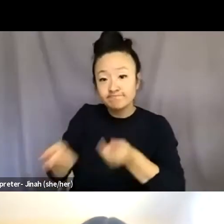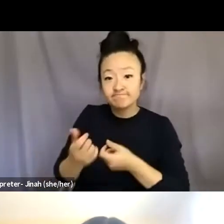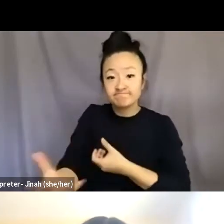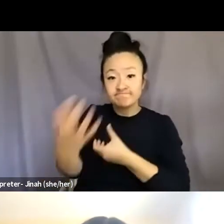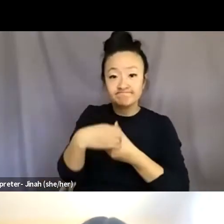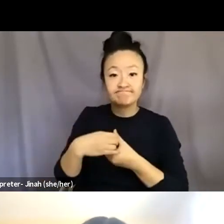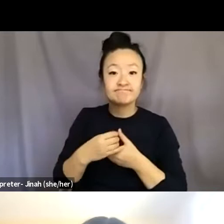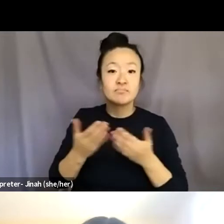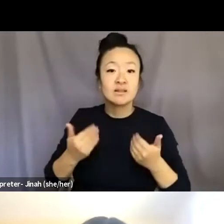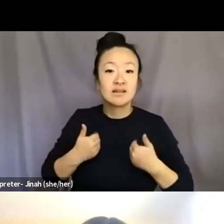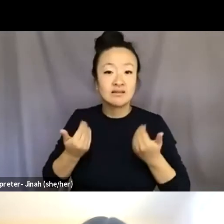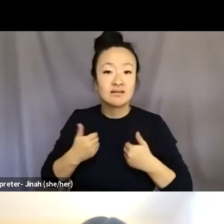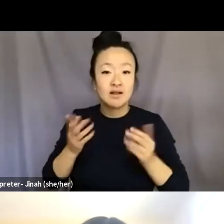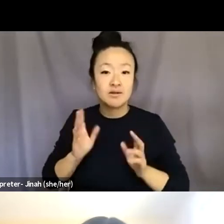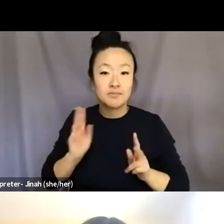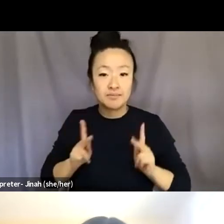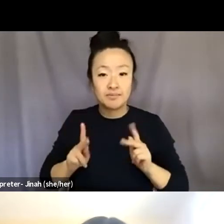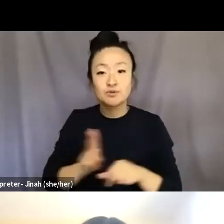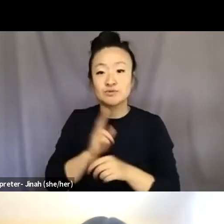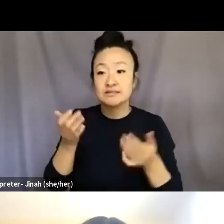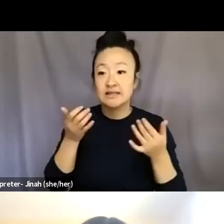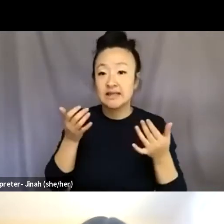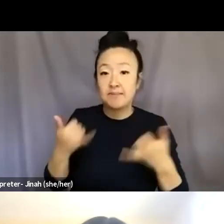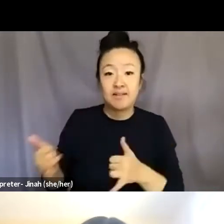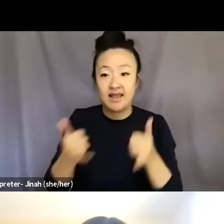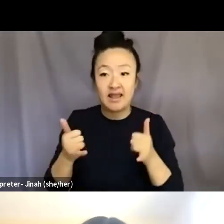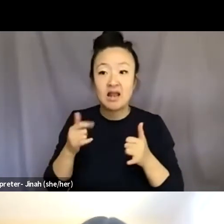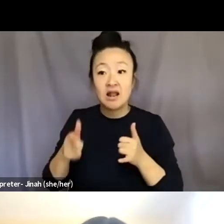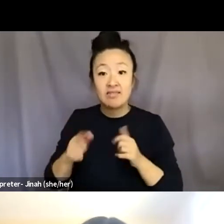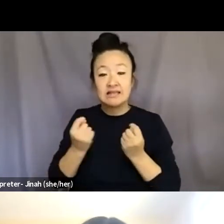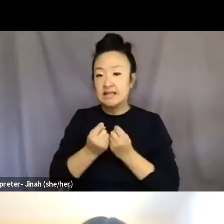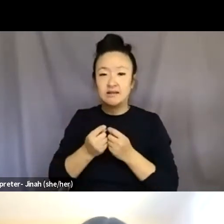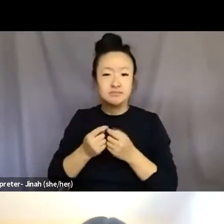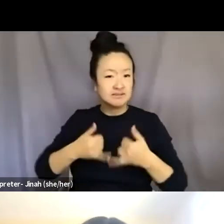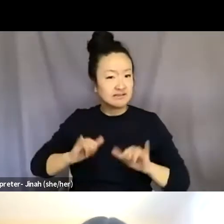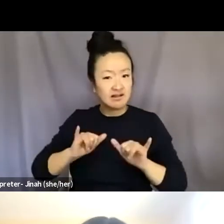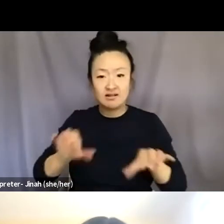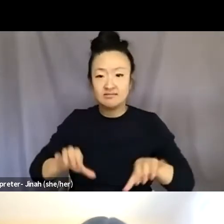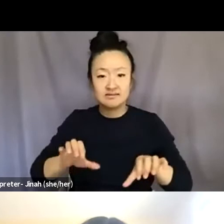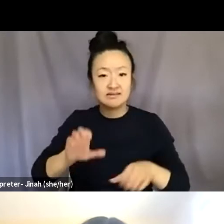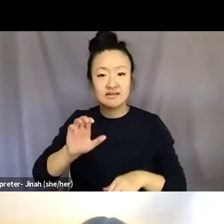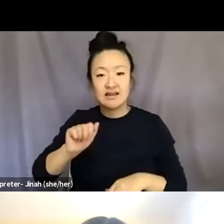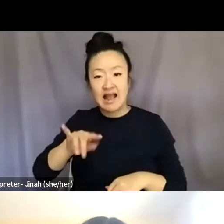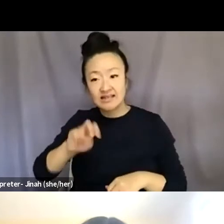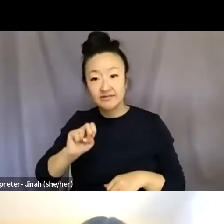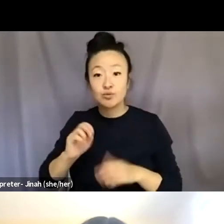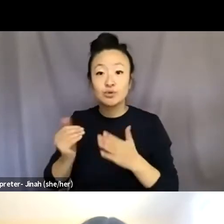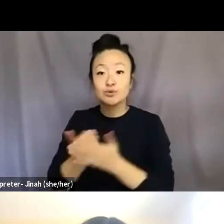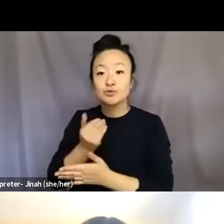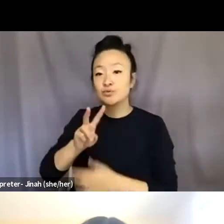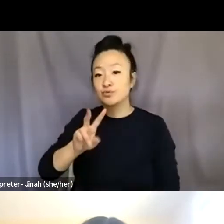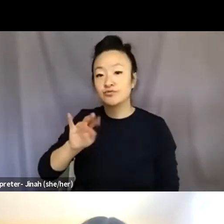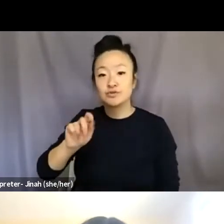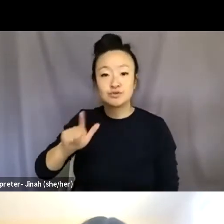and play. Our education team has remained incredibly active throughout the last year, with a new virtual class